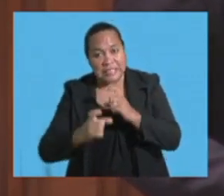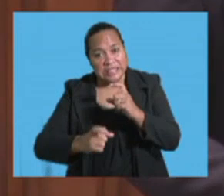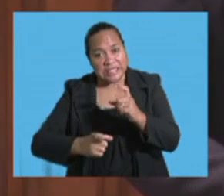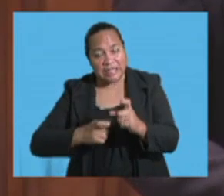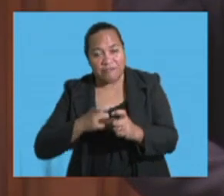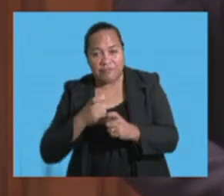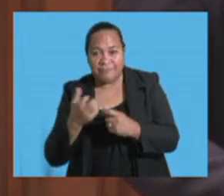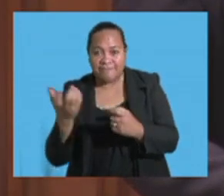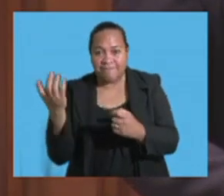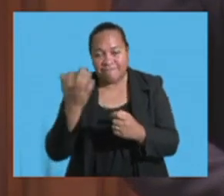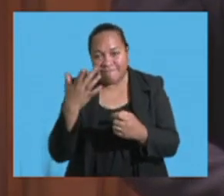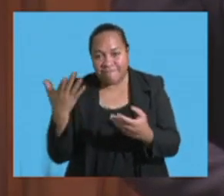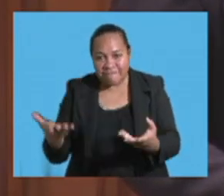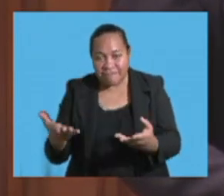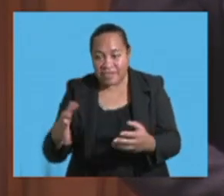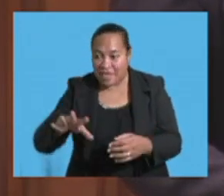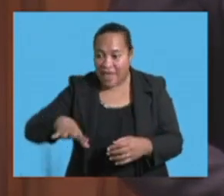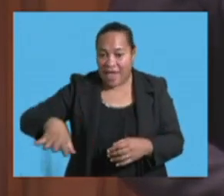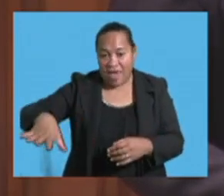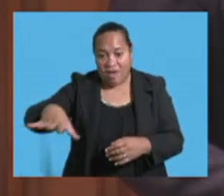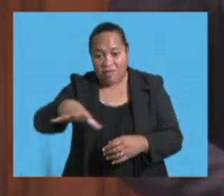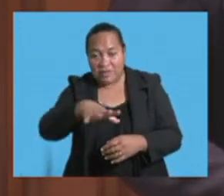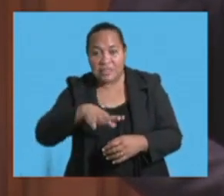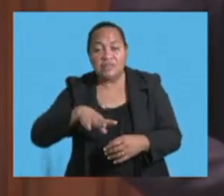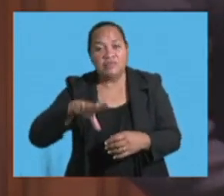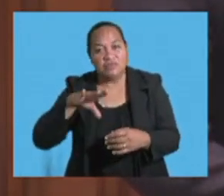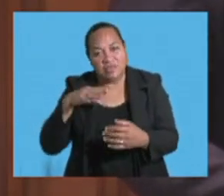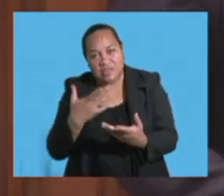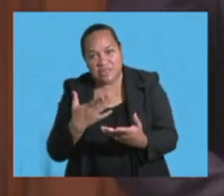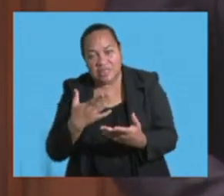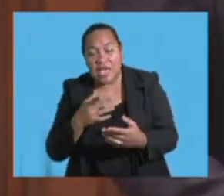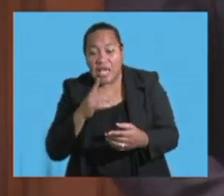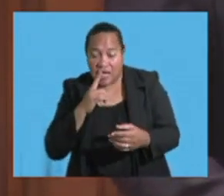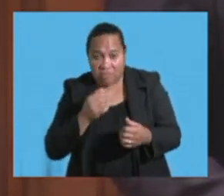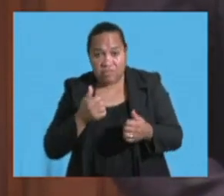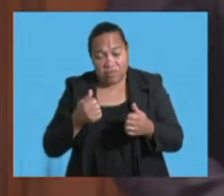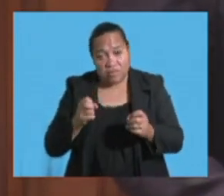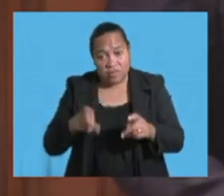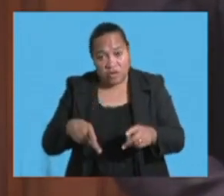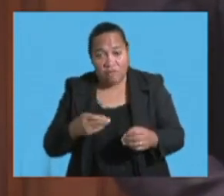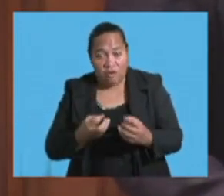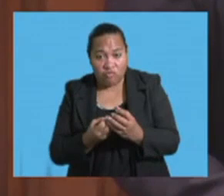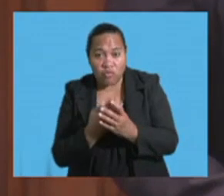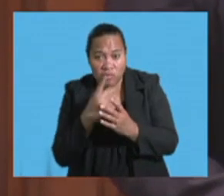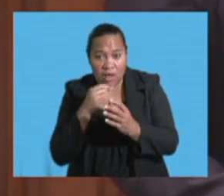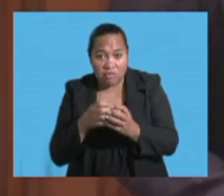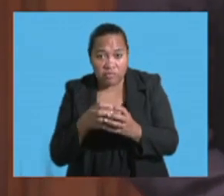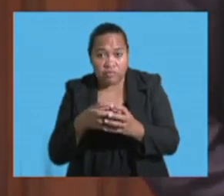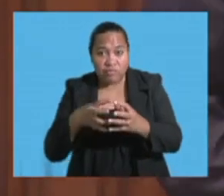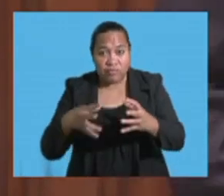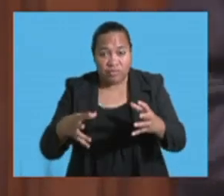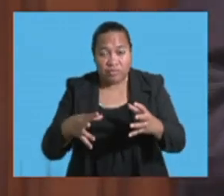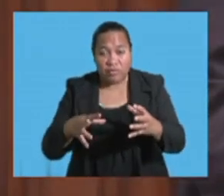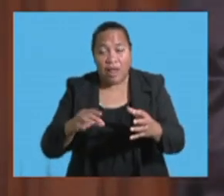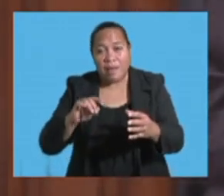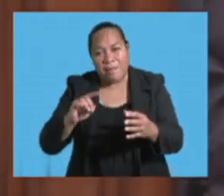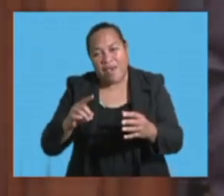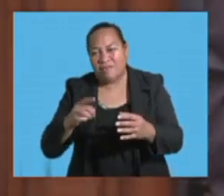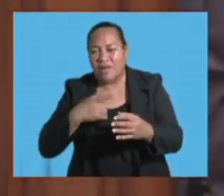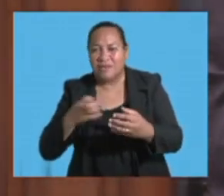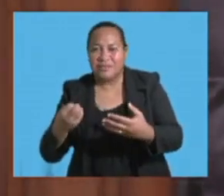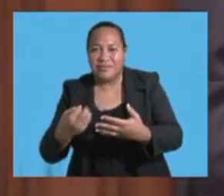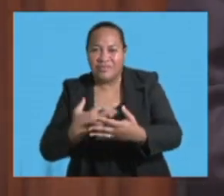have agroecological conditions that offer potential for growth and improvement, and due to factors affecting